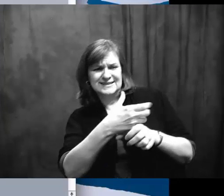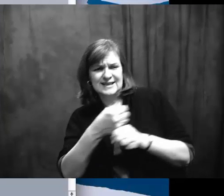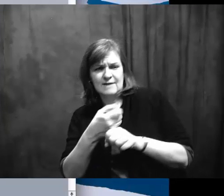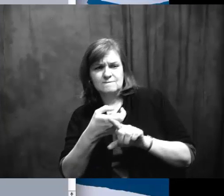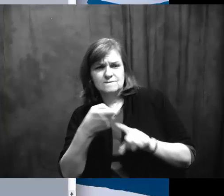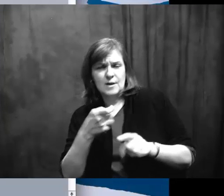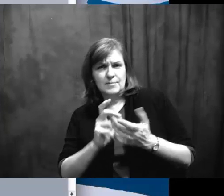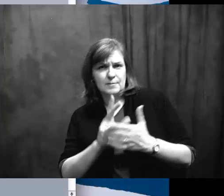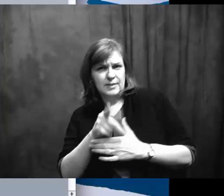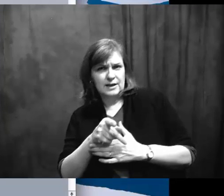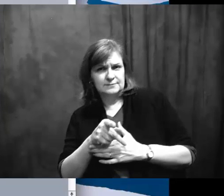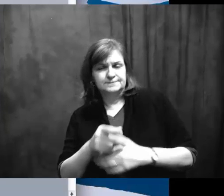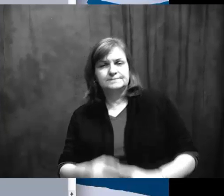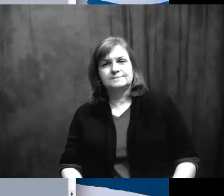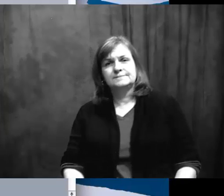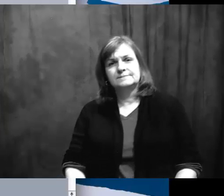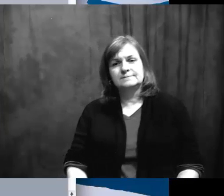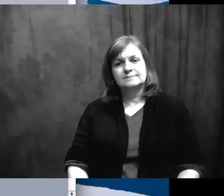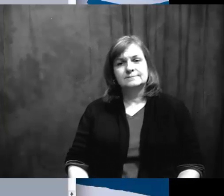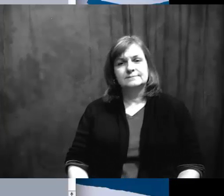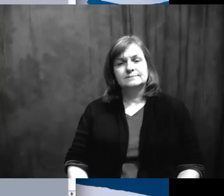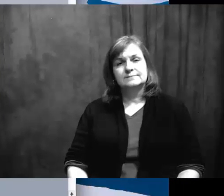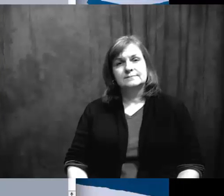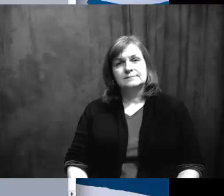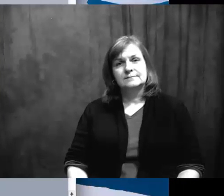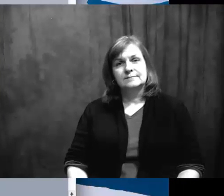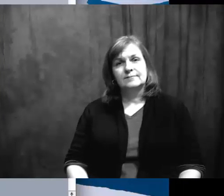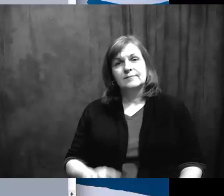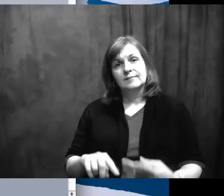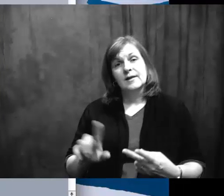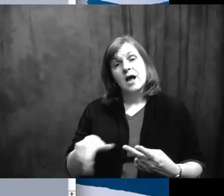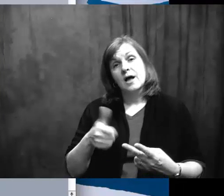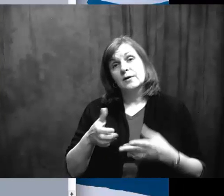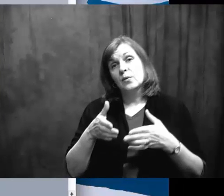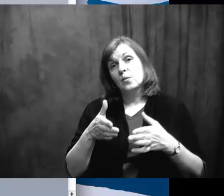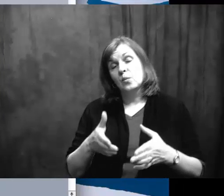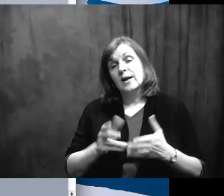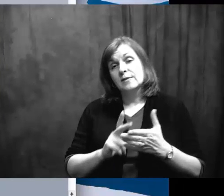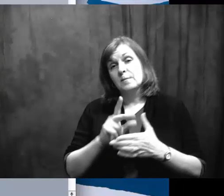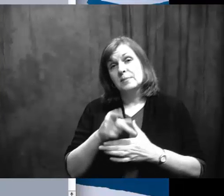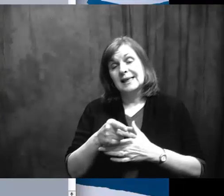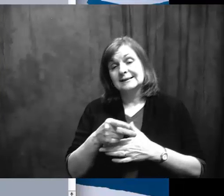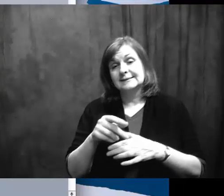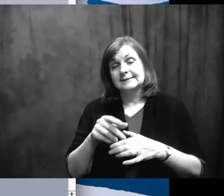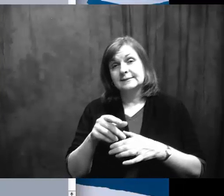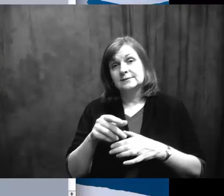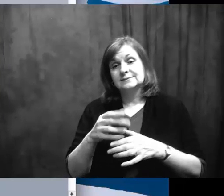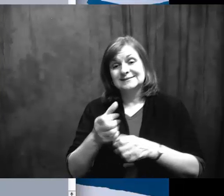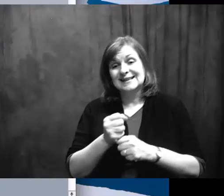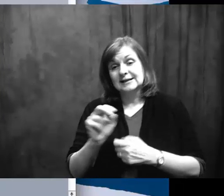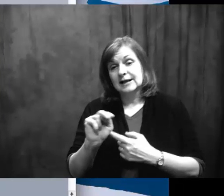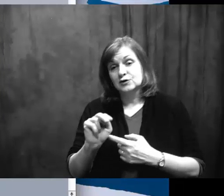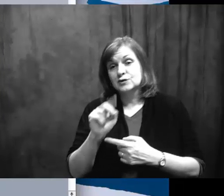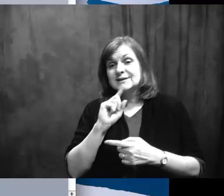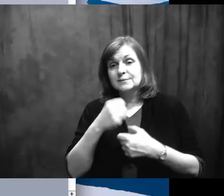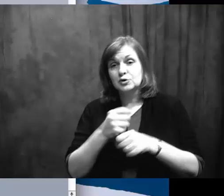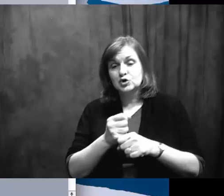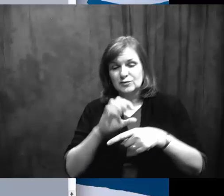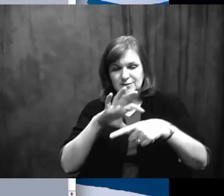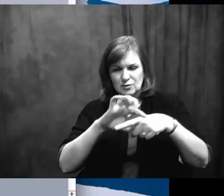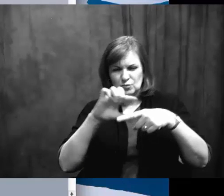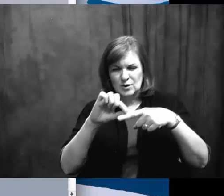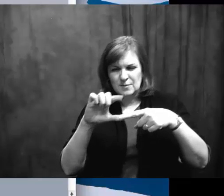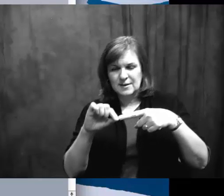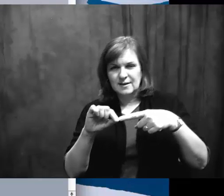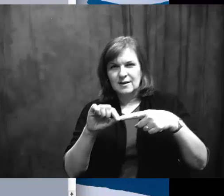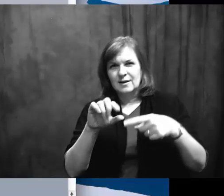fungus possibly be getting from the plant? The other way that plants may go is to actually produce these